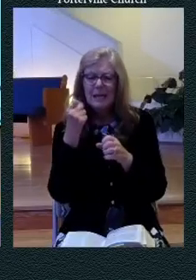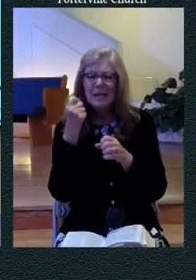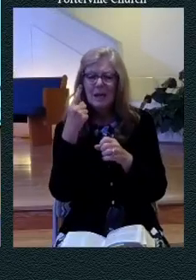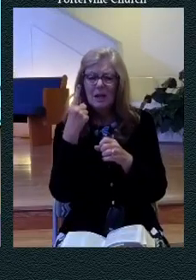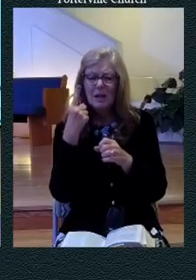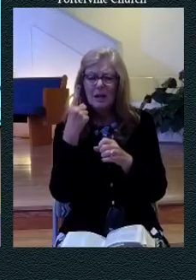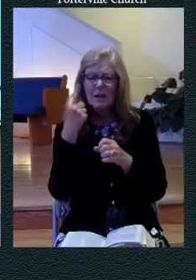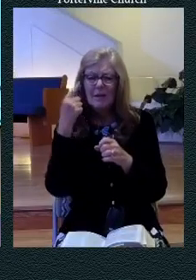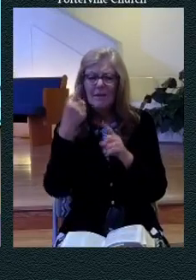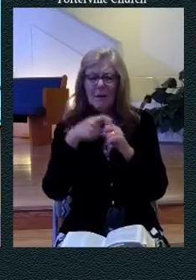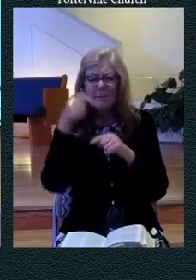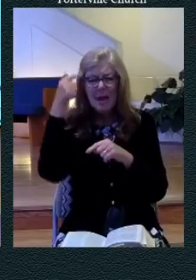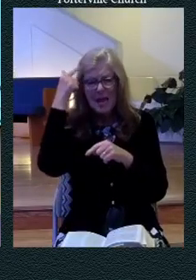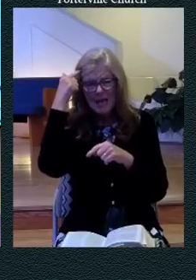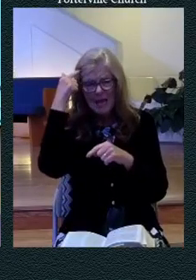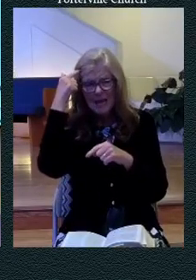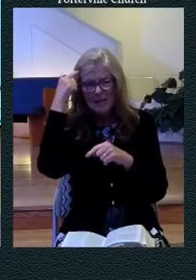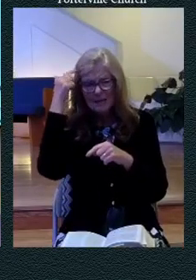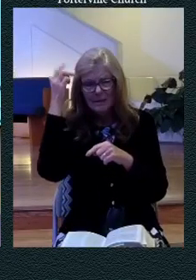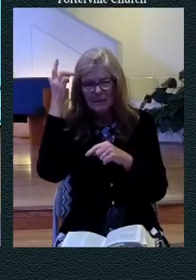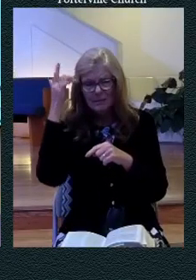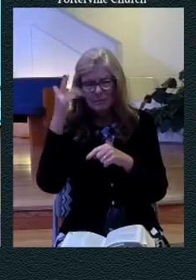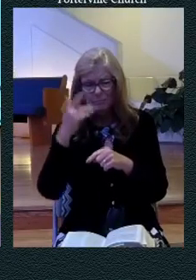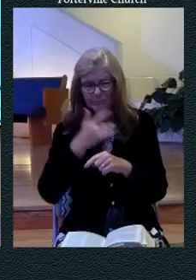head down to the heart.